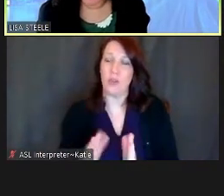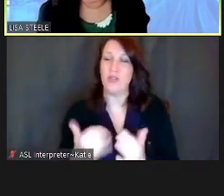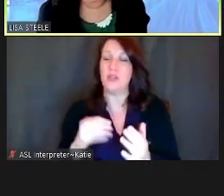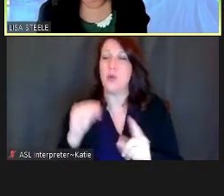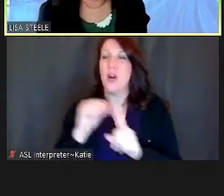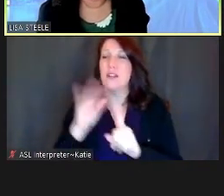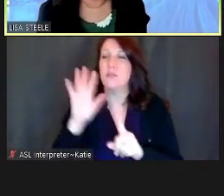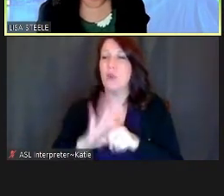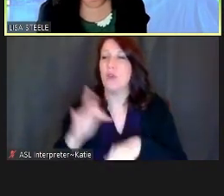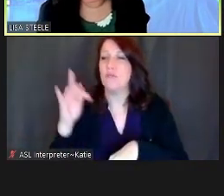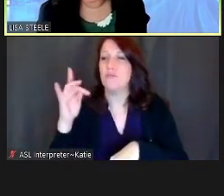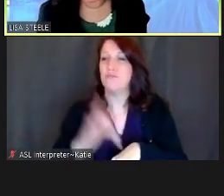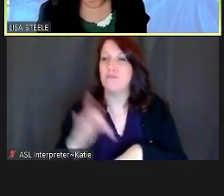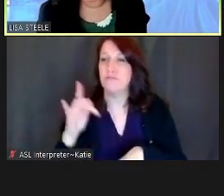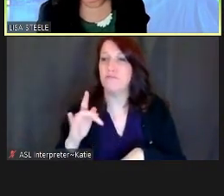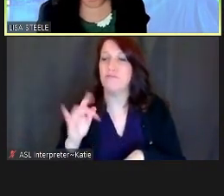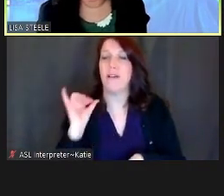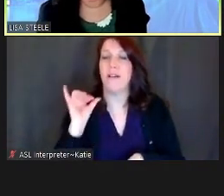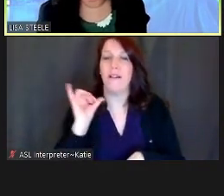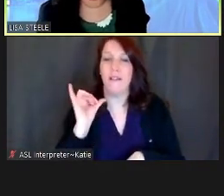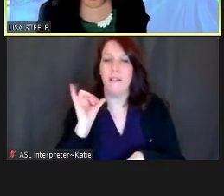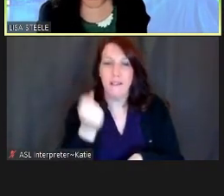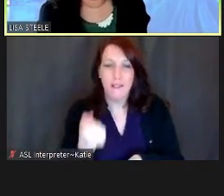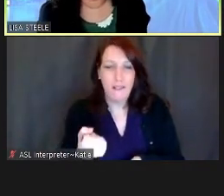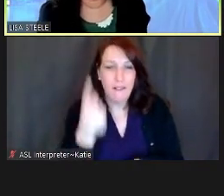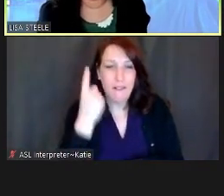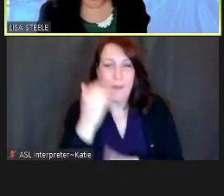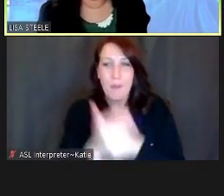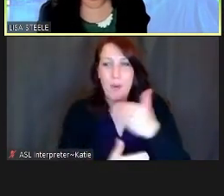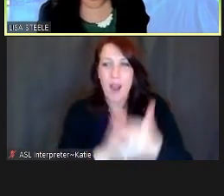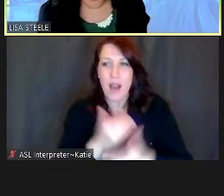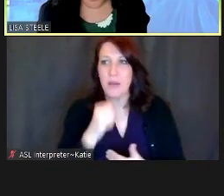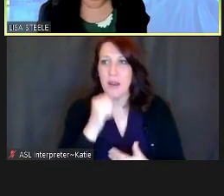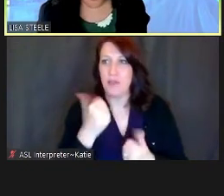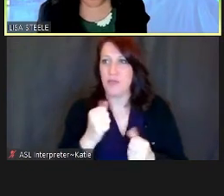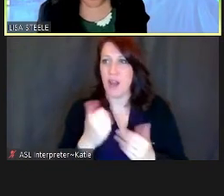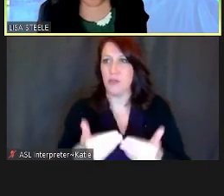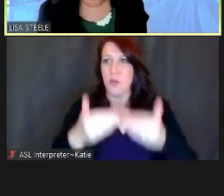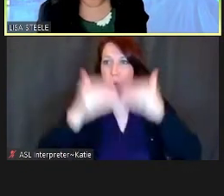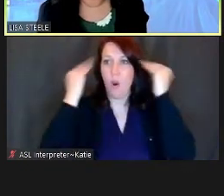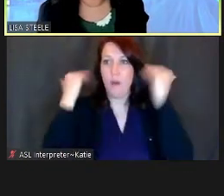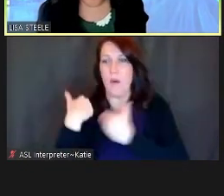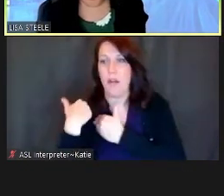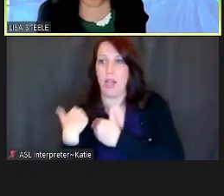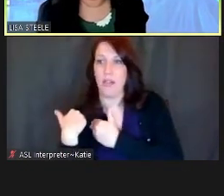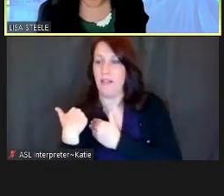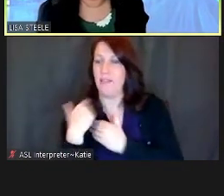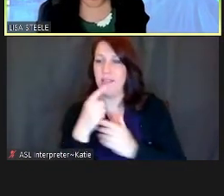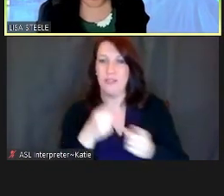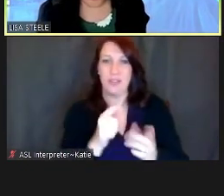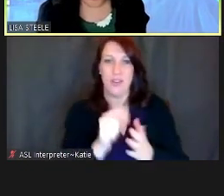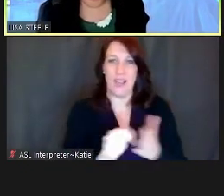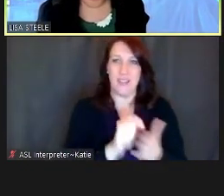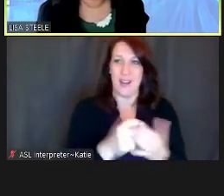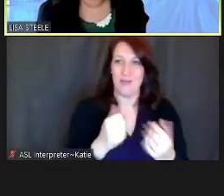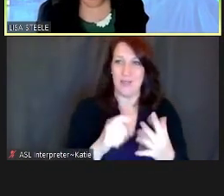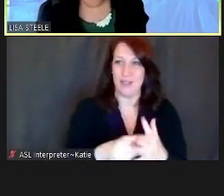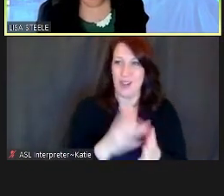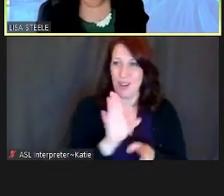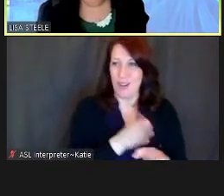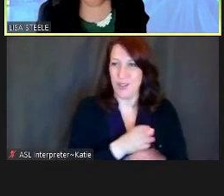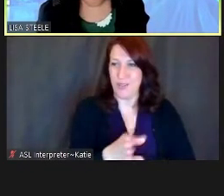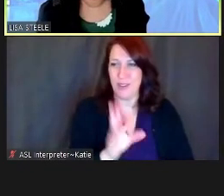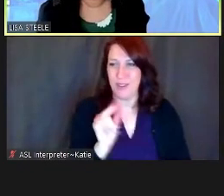you and enrich you by the process, but we're not trying to overburden you in a time that you're really trying to get your career started.